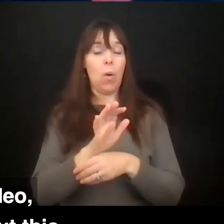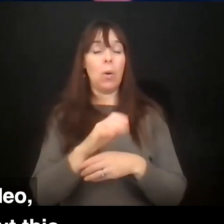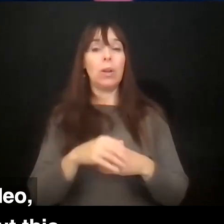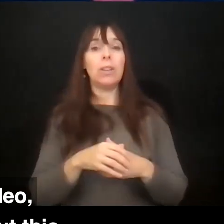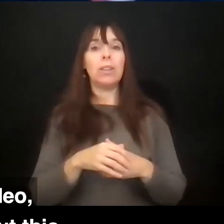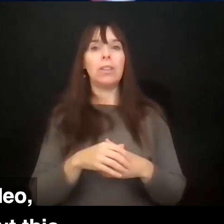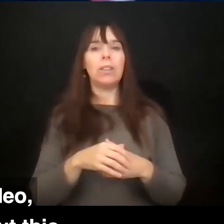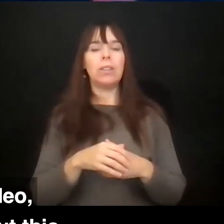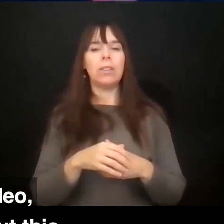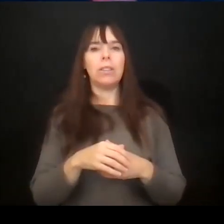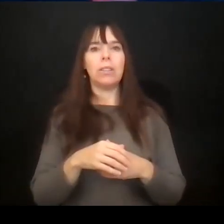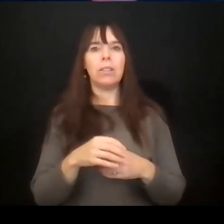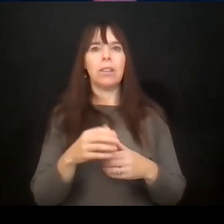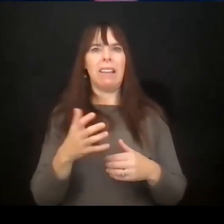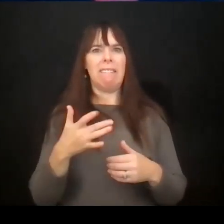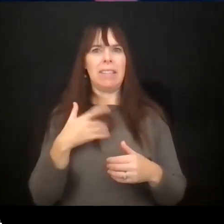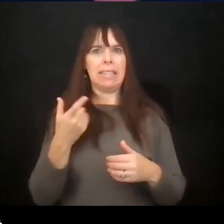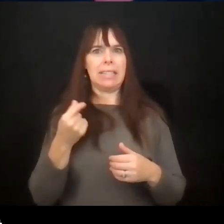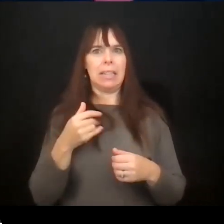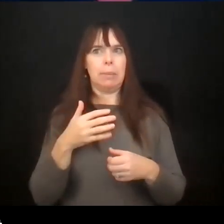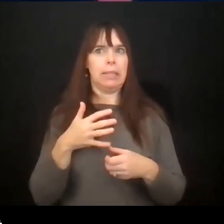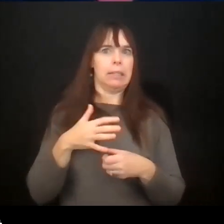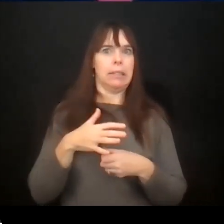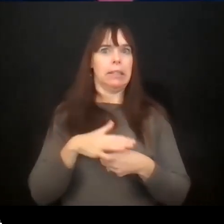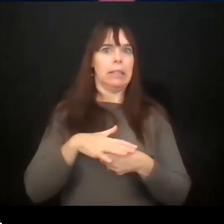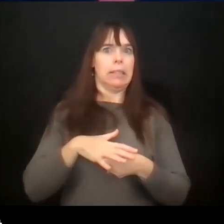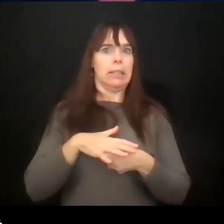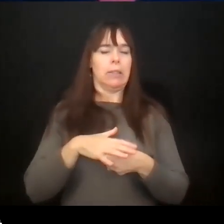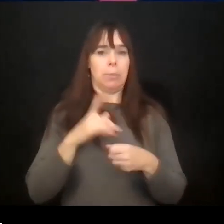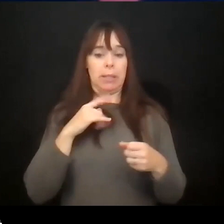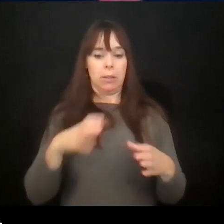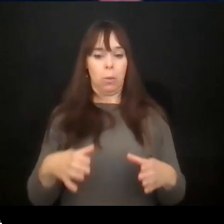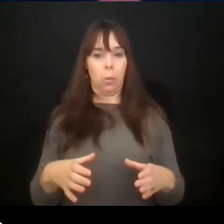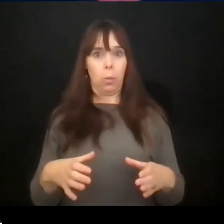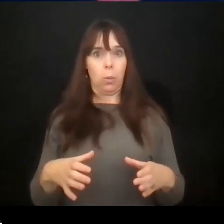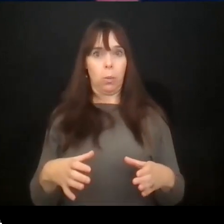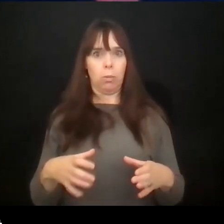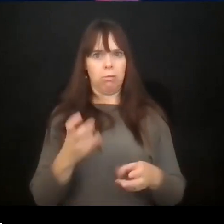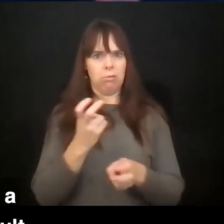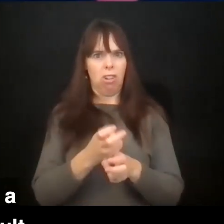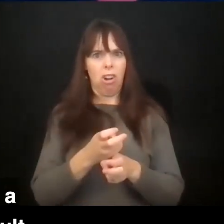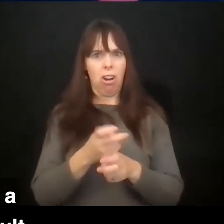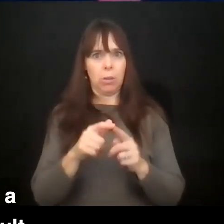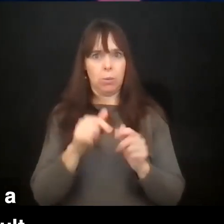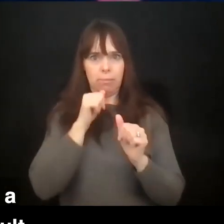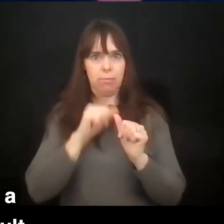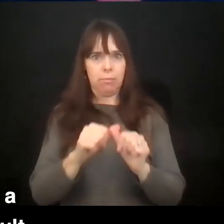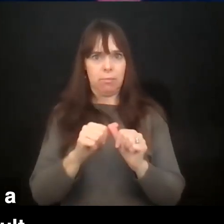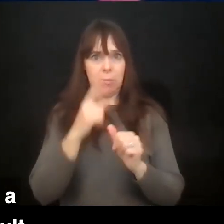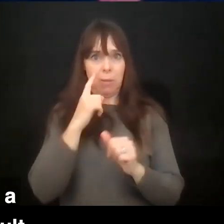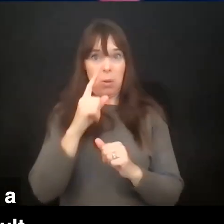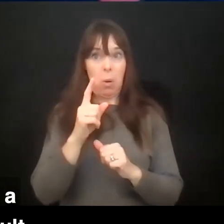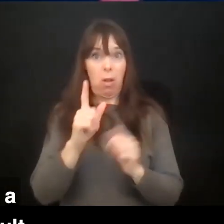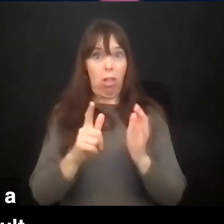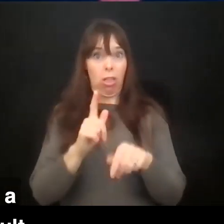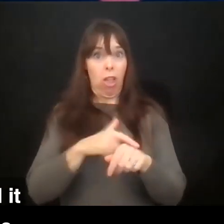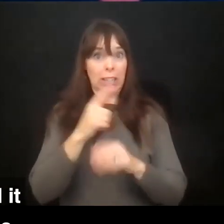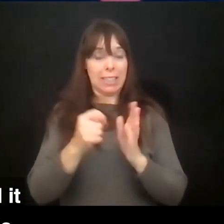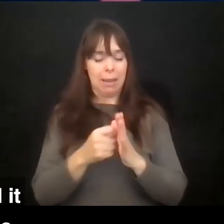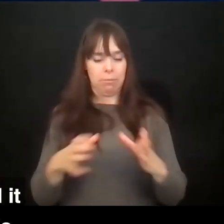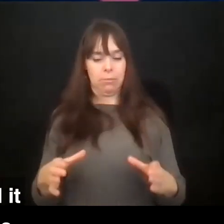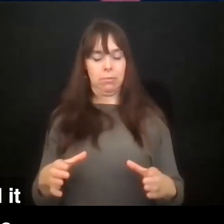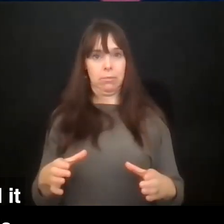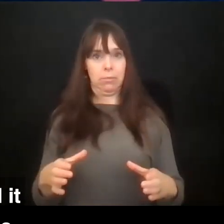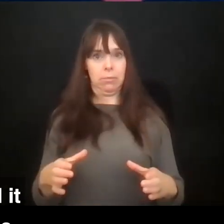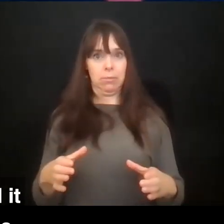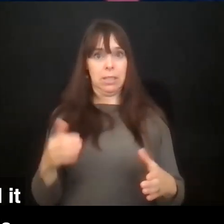there's a tenseness about this because holding this is very difficult. You're holding it for a long period is difficult, and